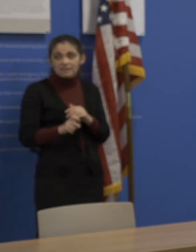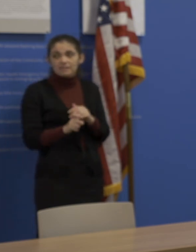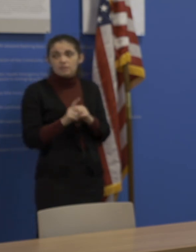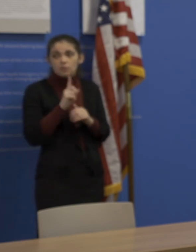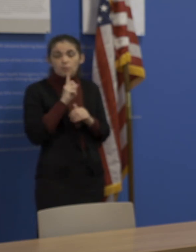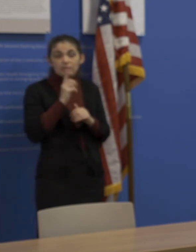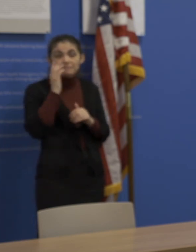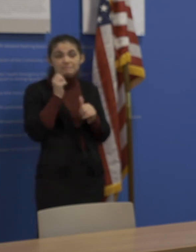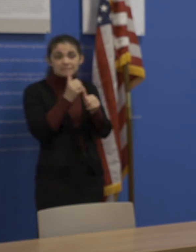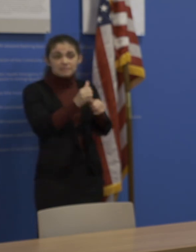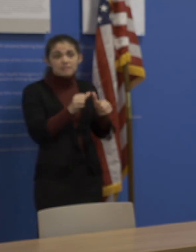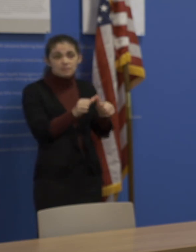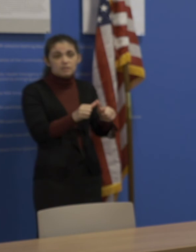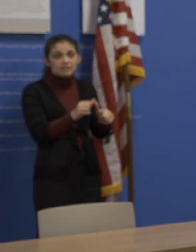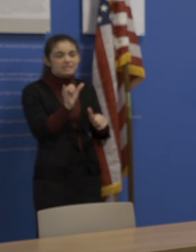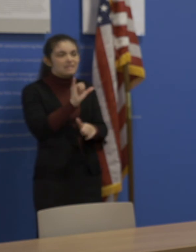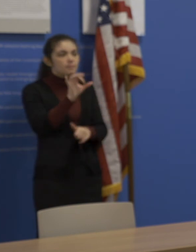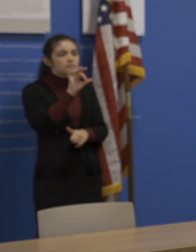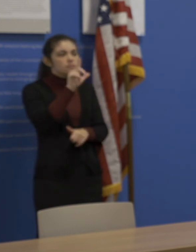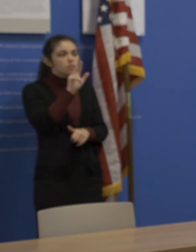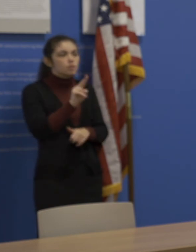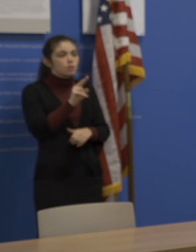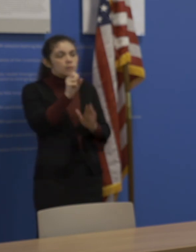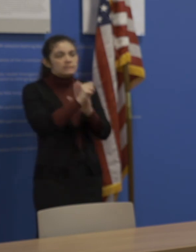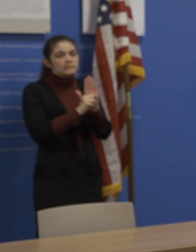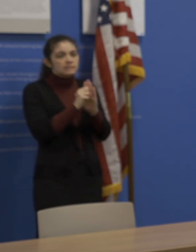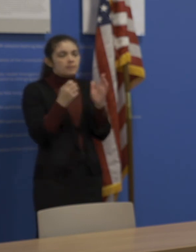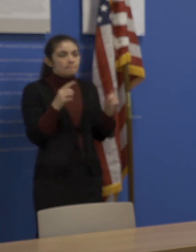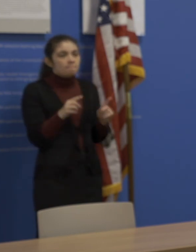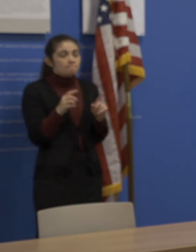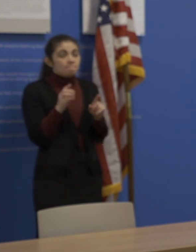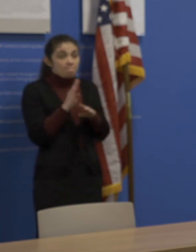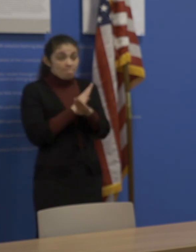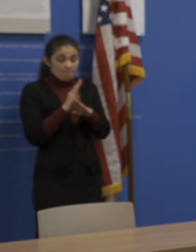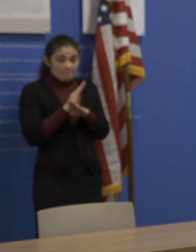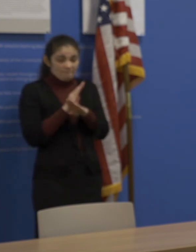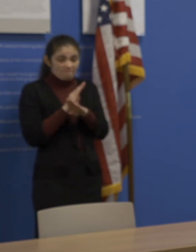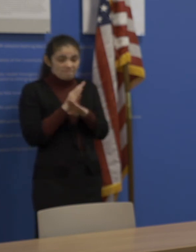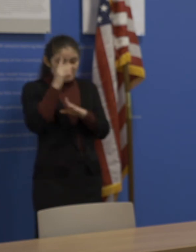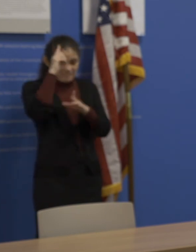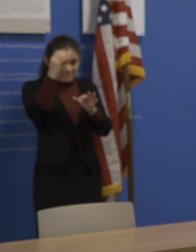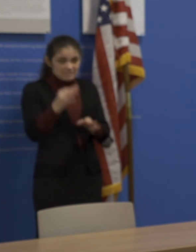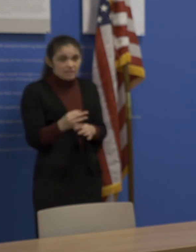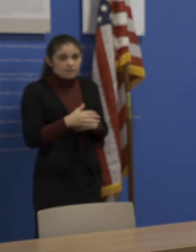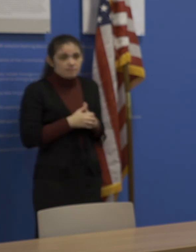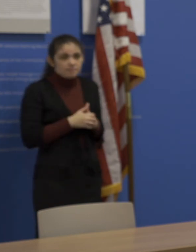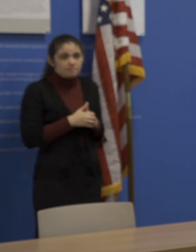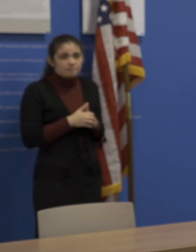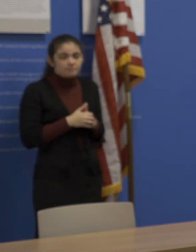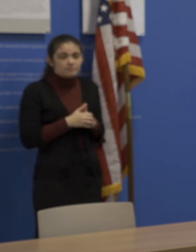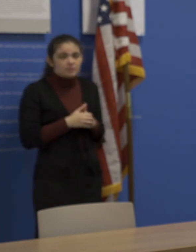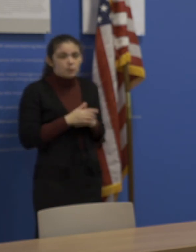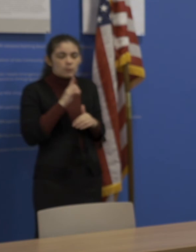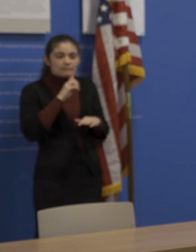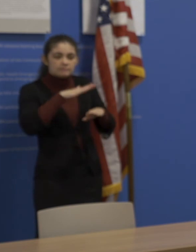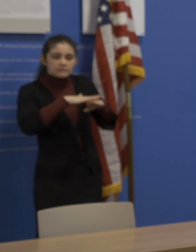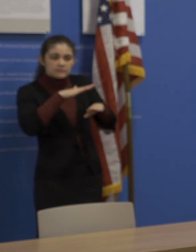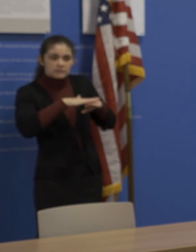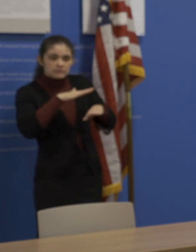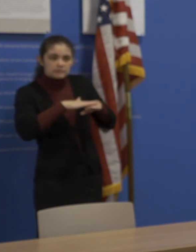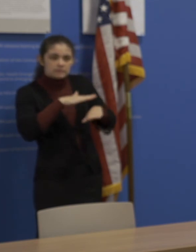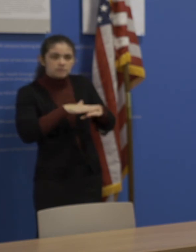and try to ride it out like we do during flu season. Every time a business decides to err on the side of